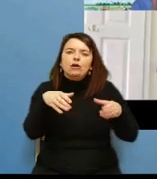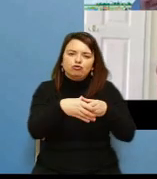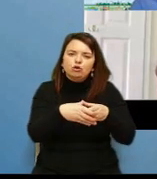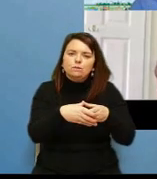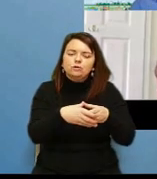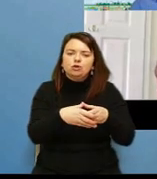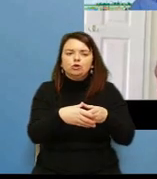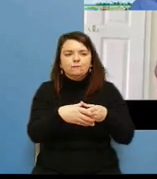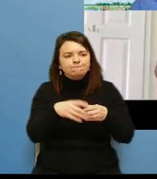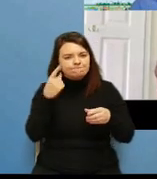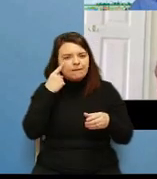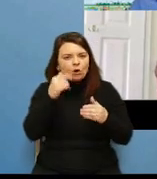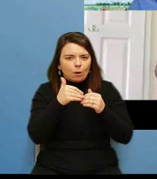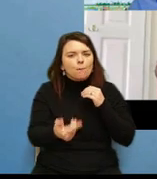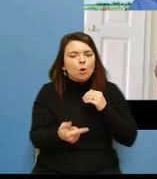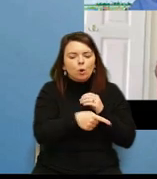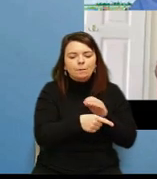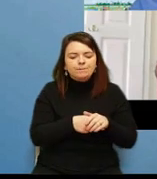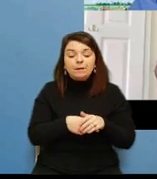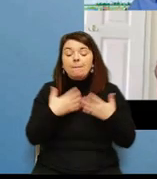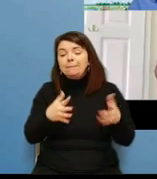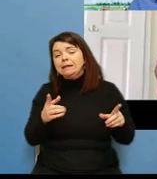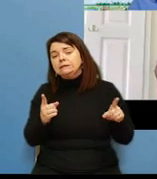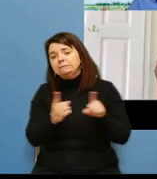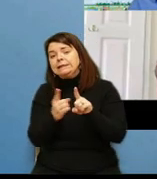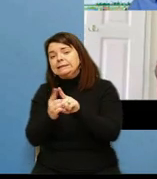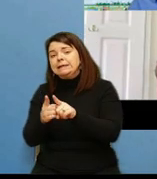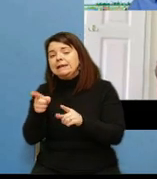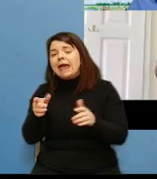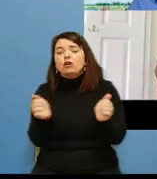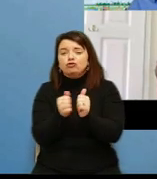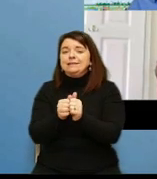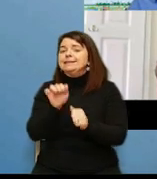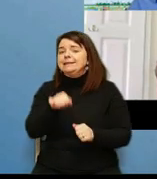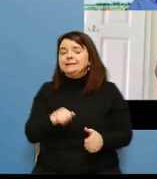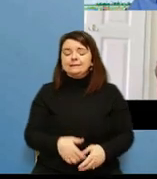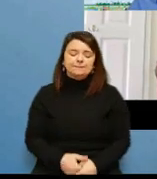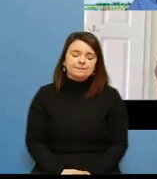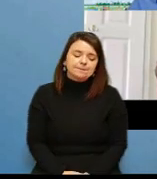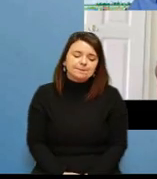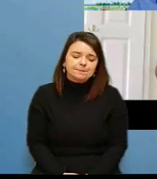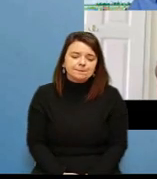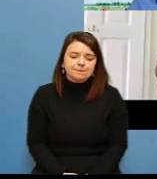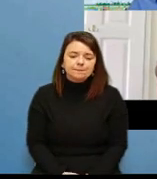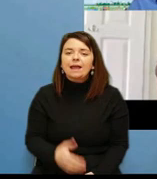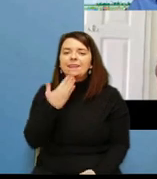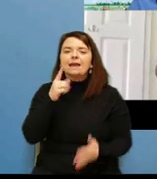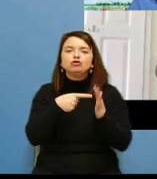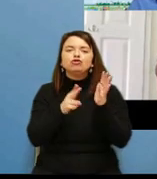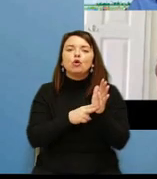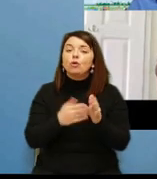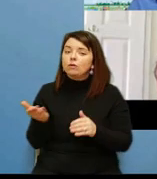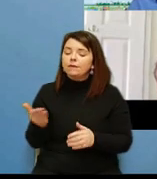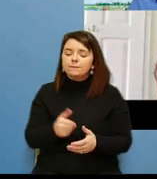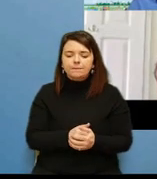it through that group, I think is what we'll say. Yeah. But we are at least meeting, and they are agreeing some of the things we're asking them to do,